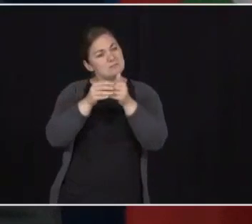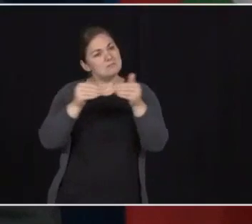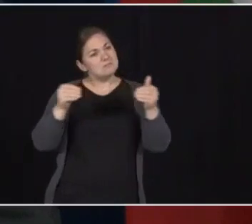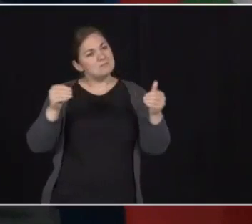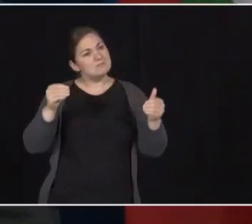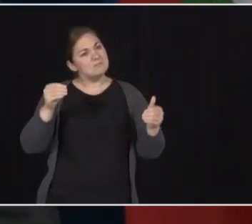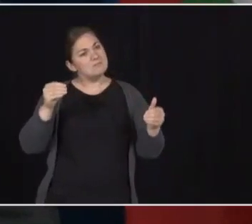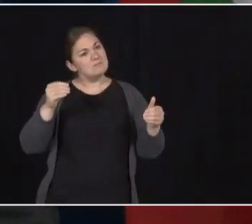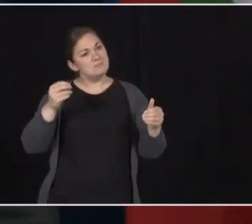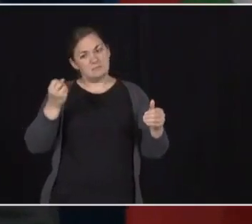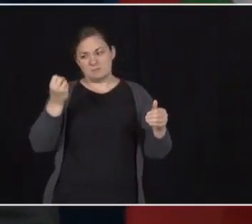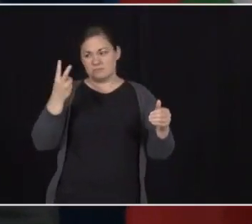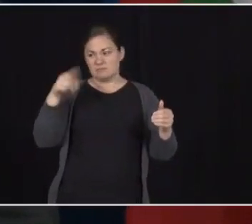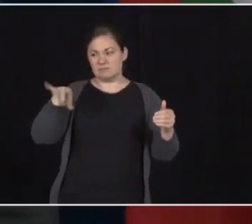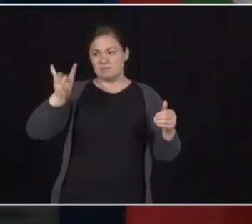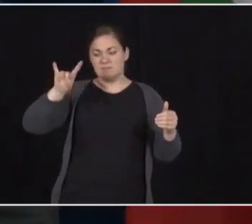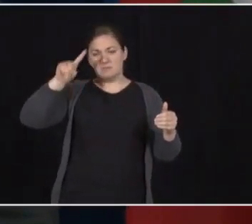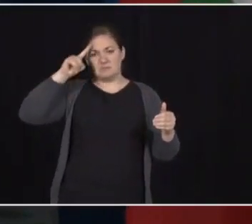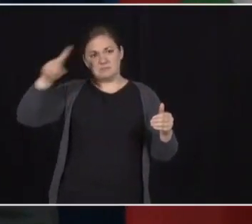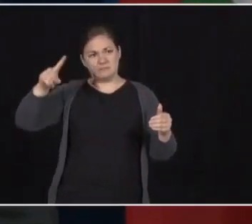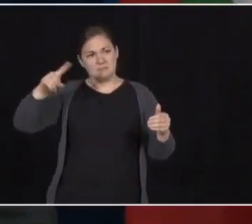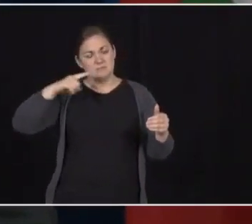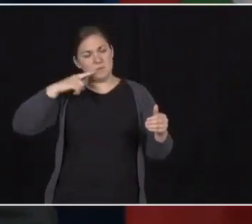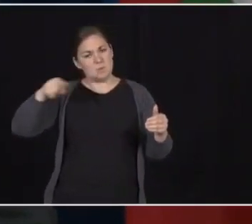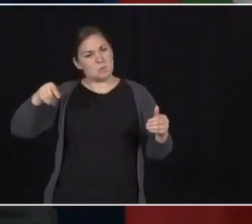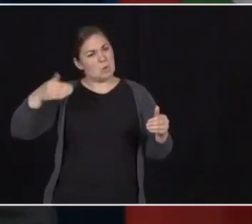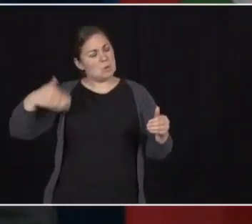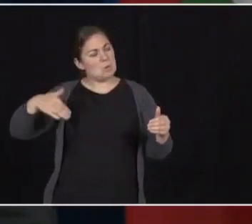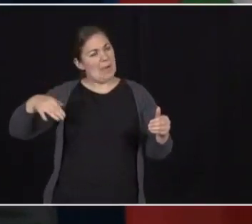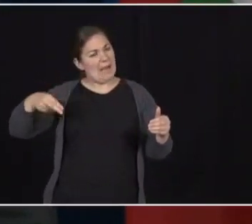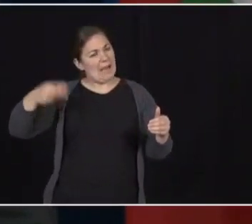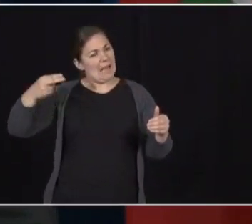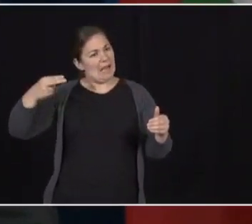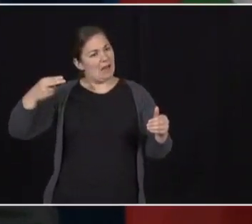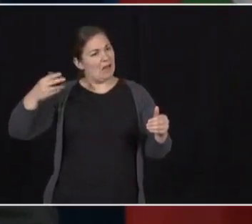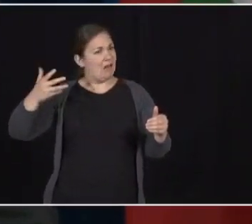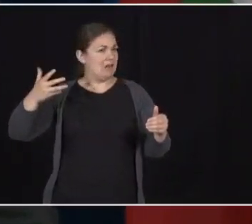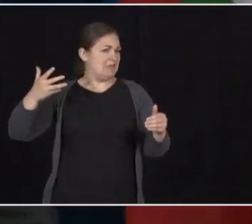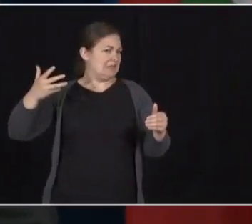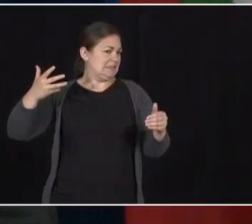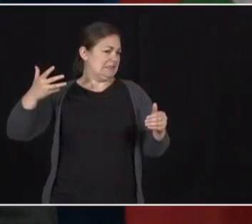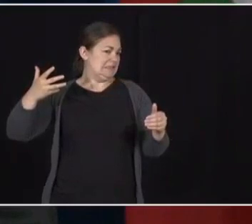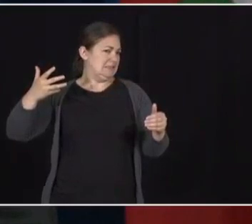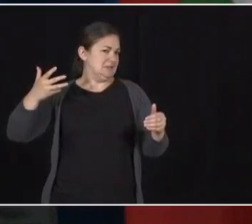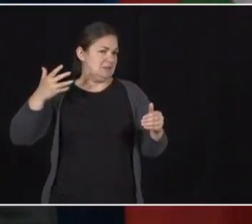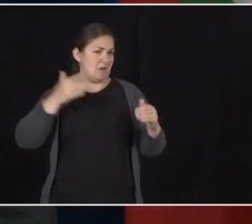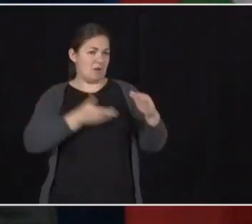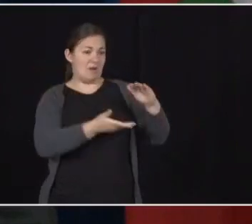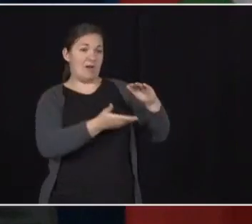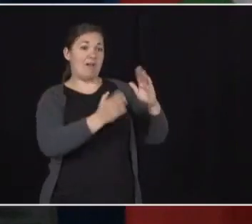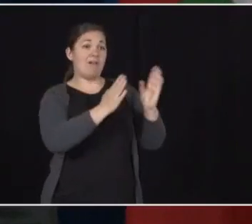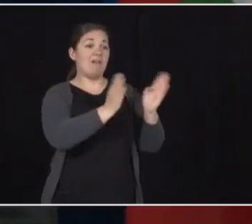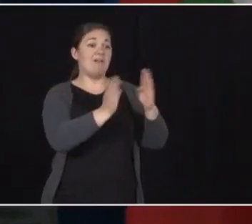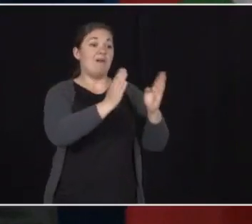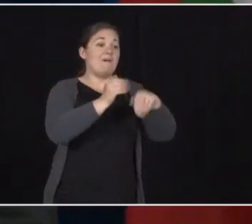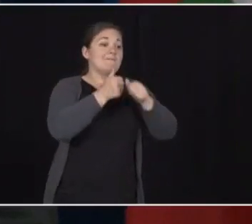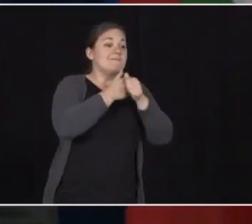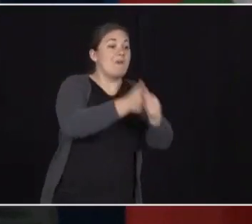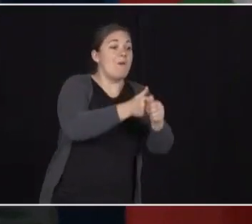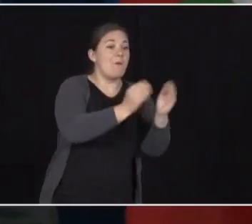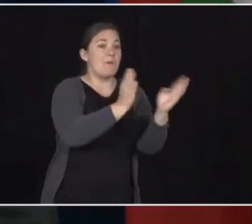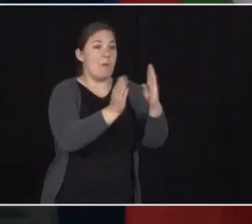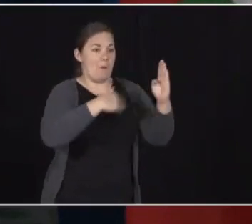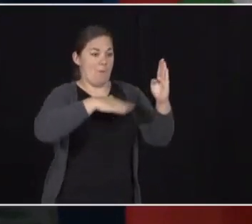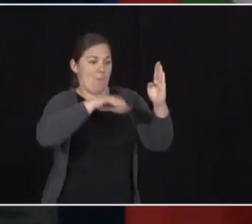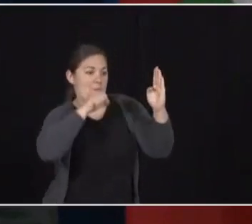per kilowatt hour rate. And it actually would have been $47 under the lowest tier, the 10.1 cent tier,